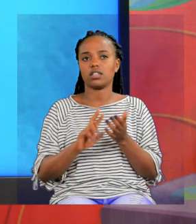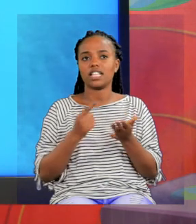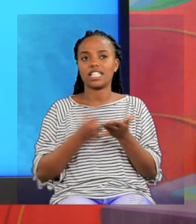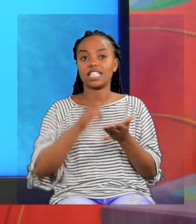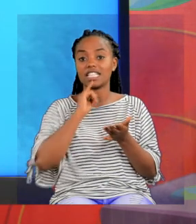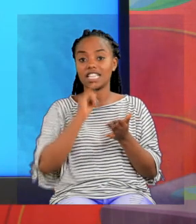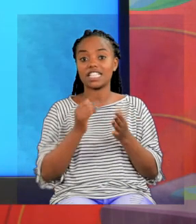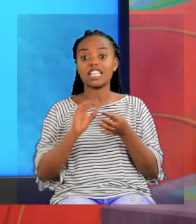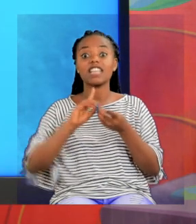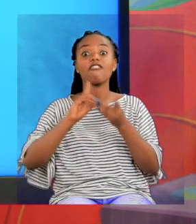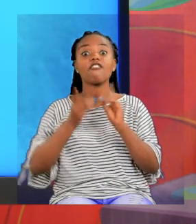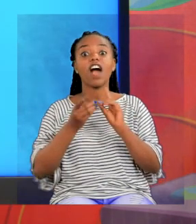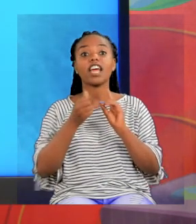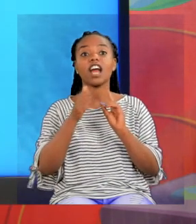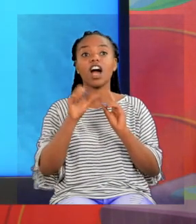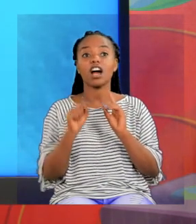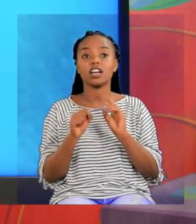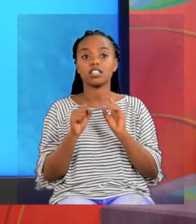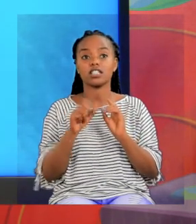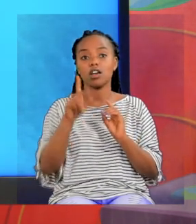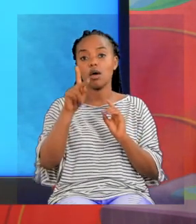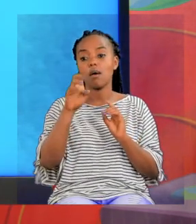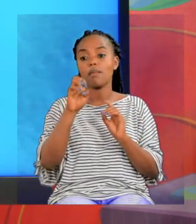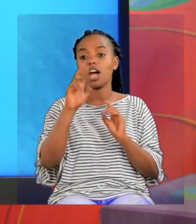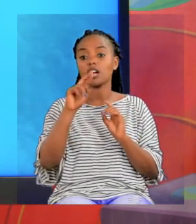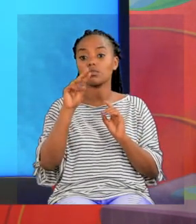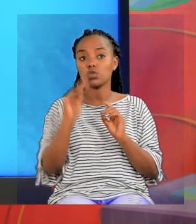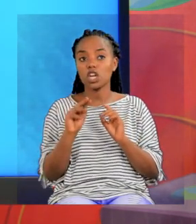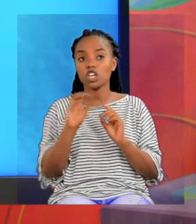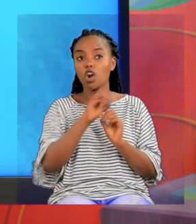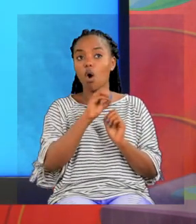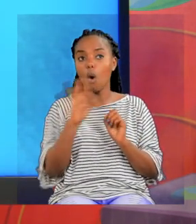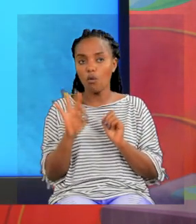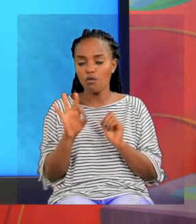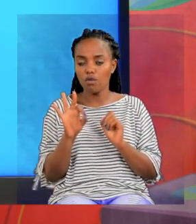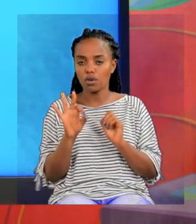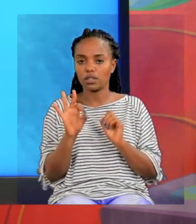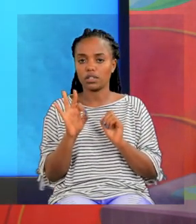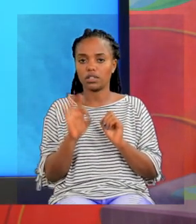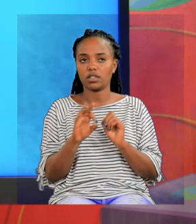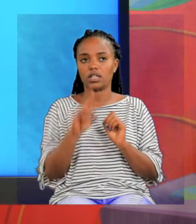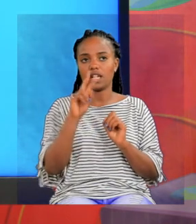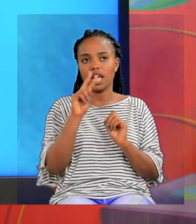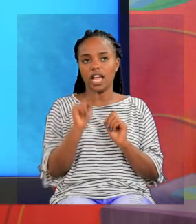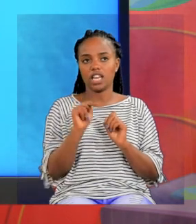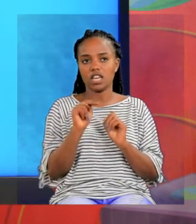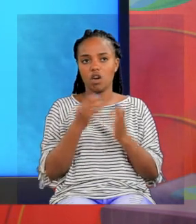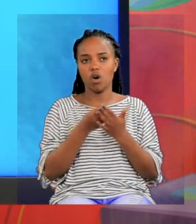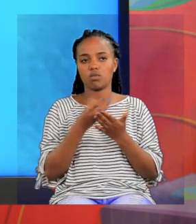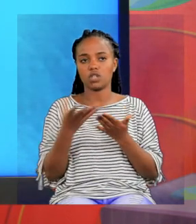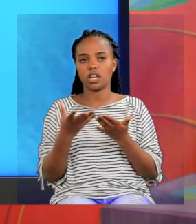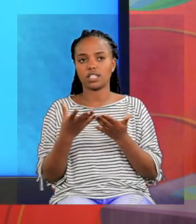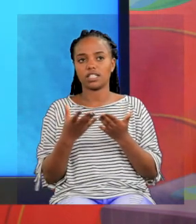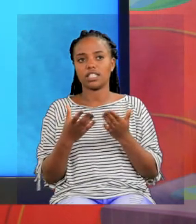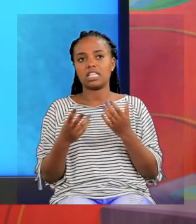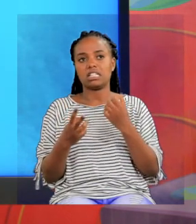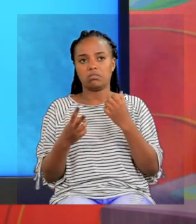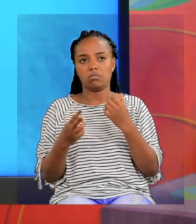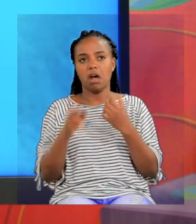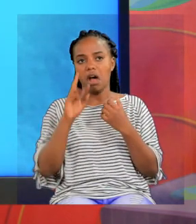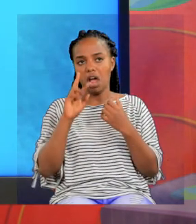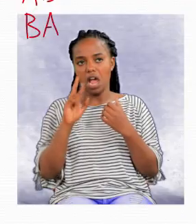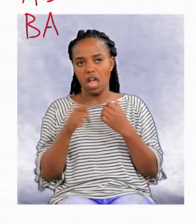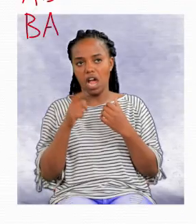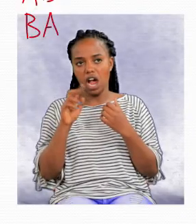is defined as, it's a permutation of n objects taking r at time is